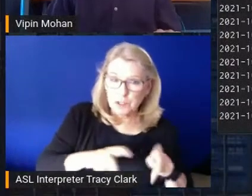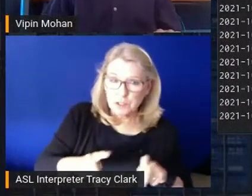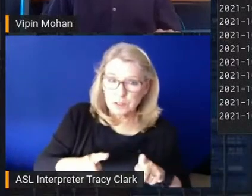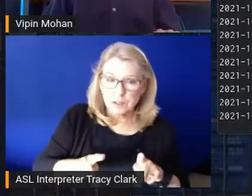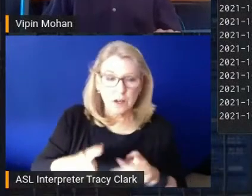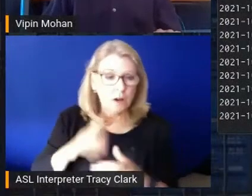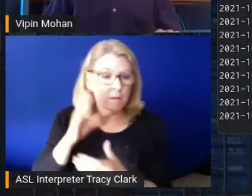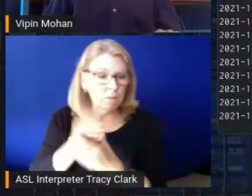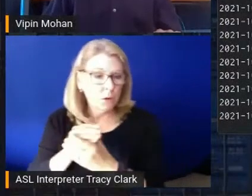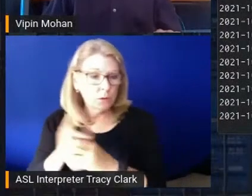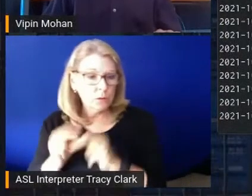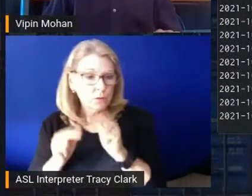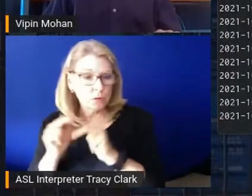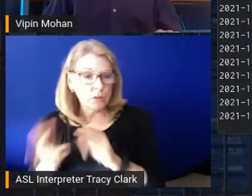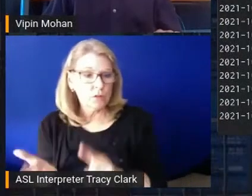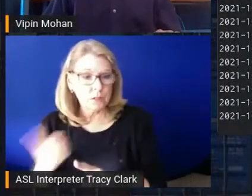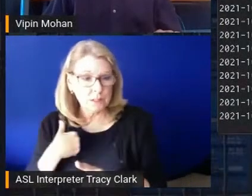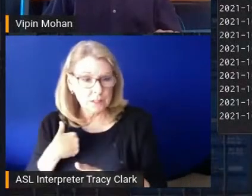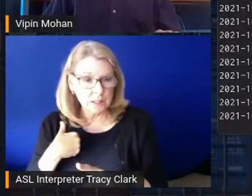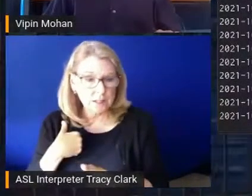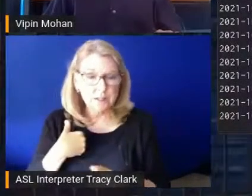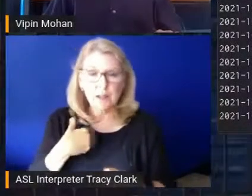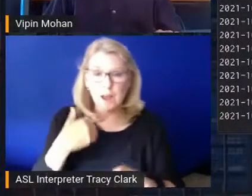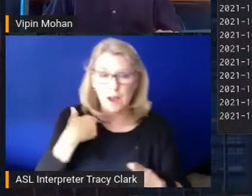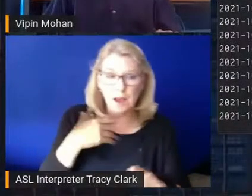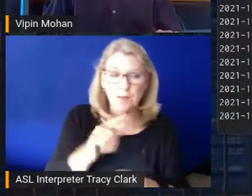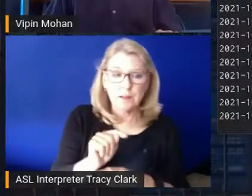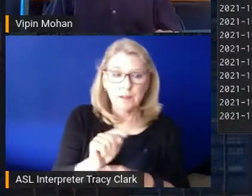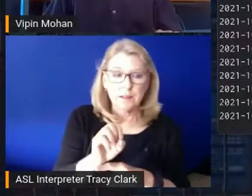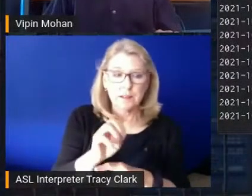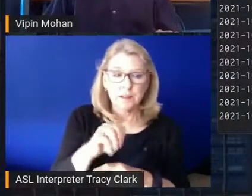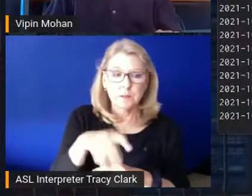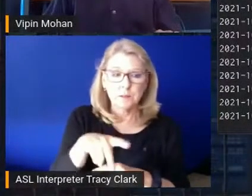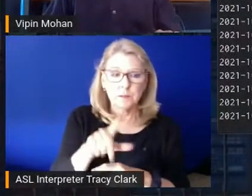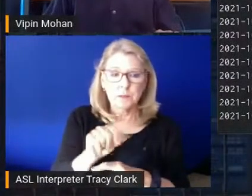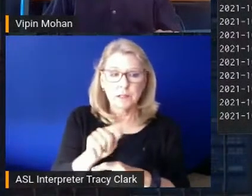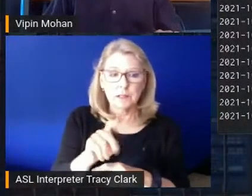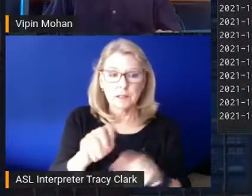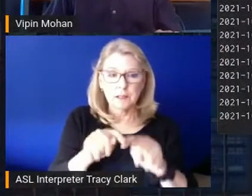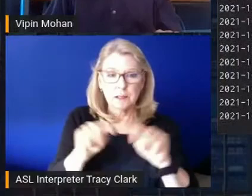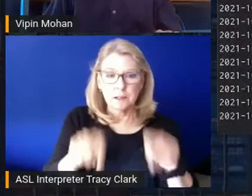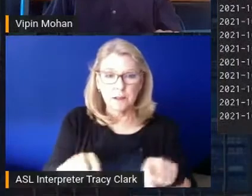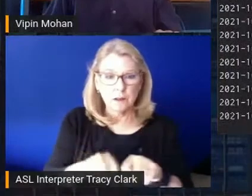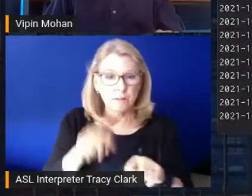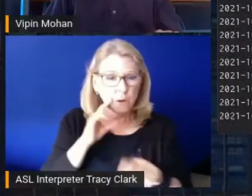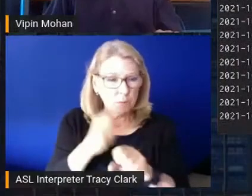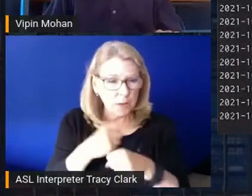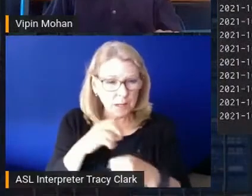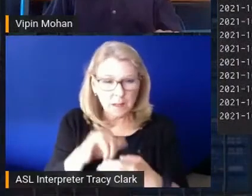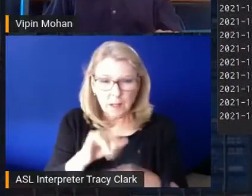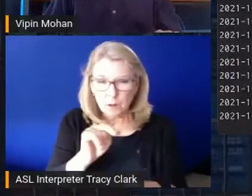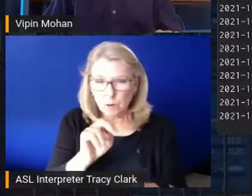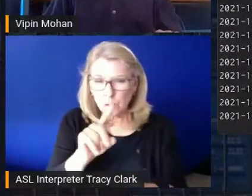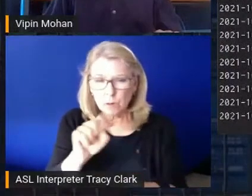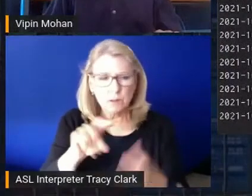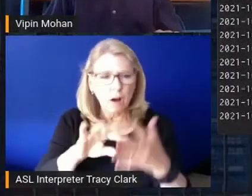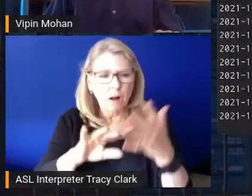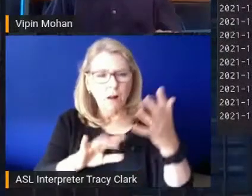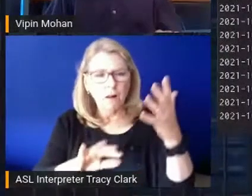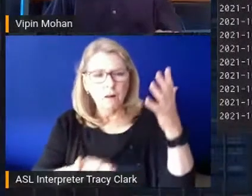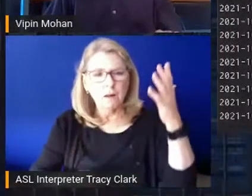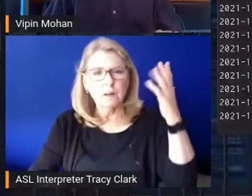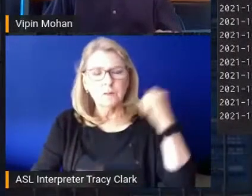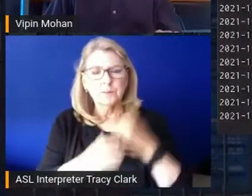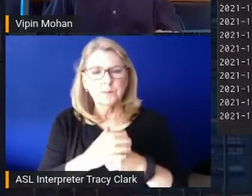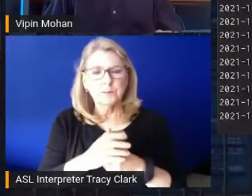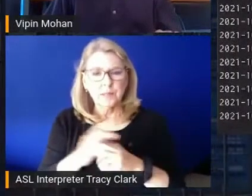that particular template for creating those nodes exist, and whatnot. And then in the